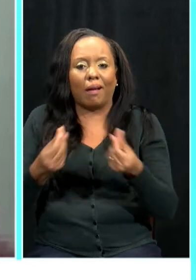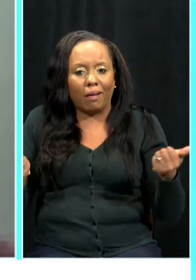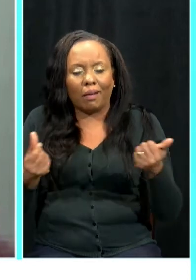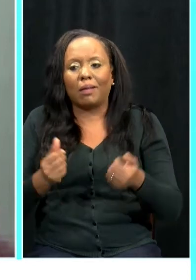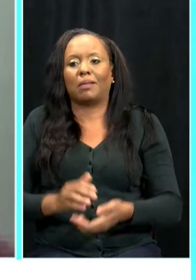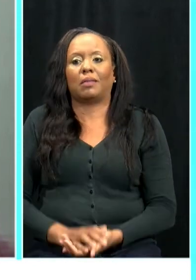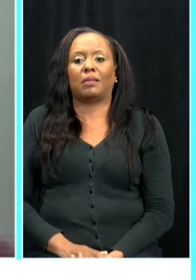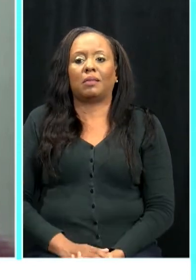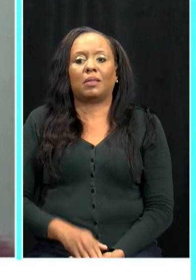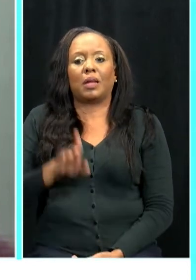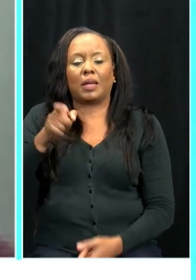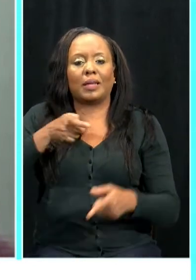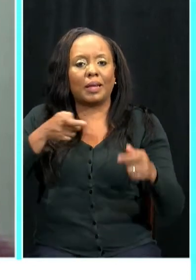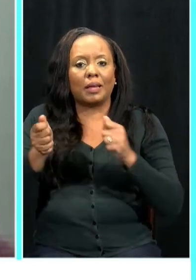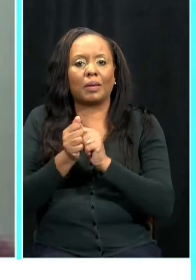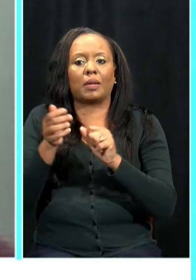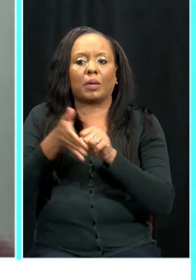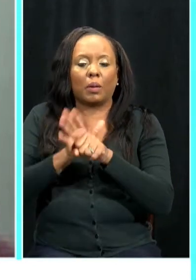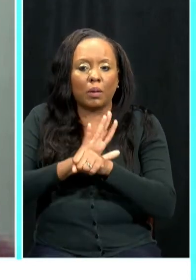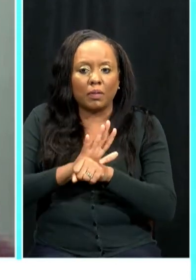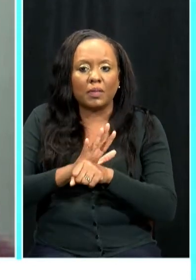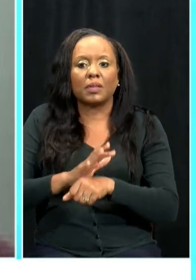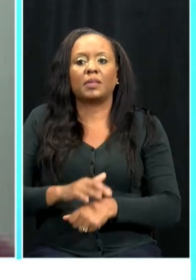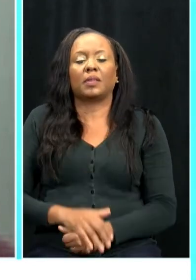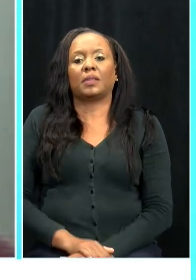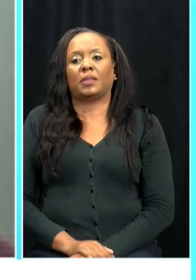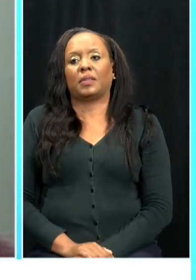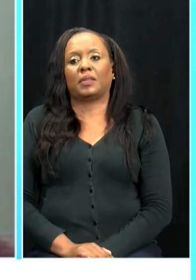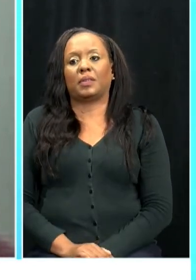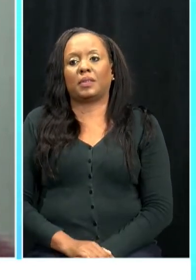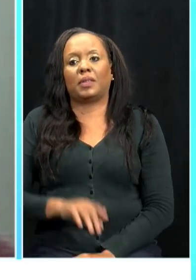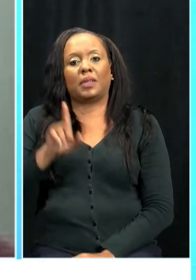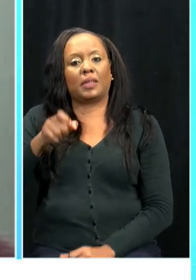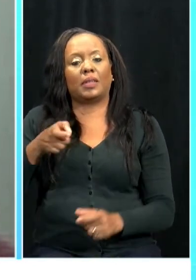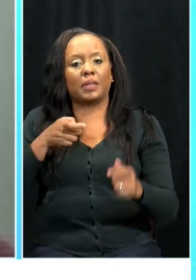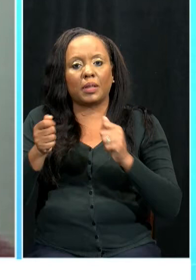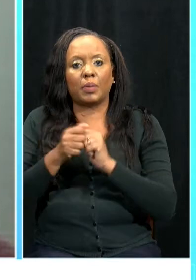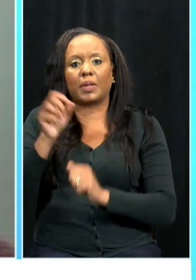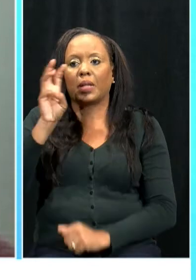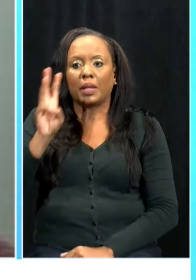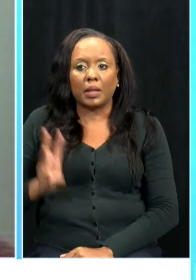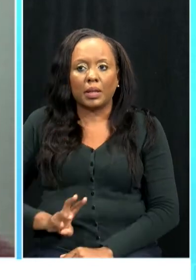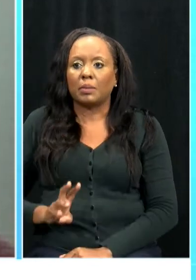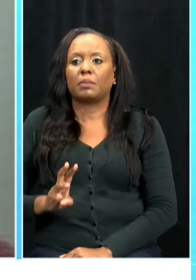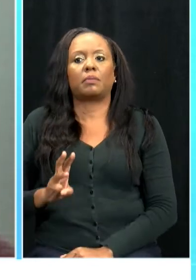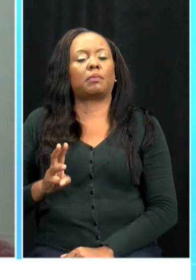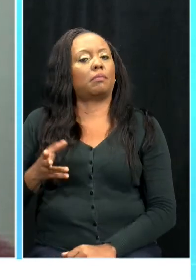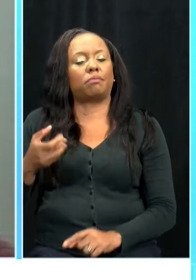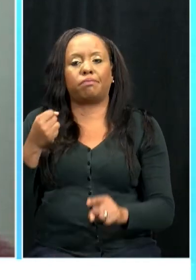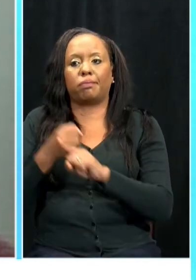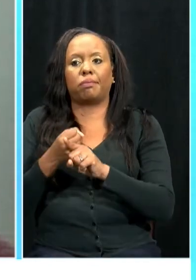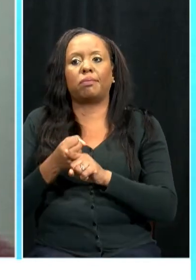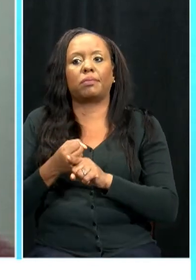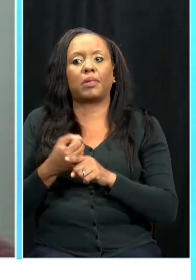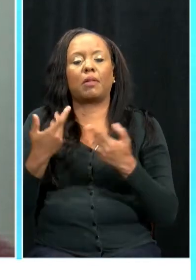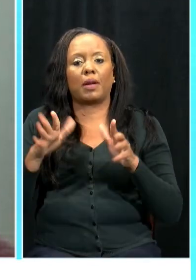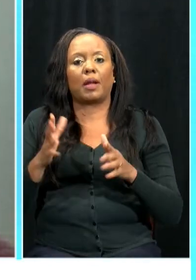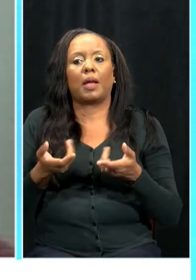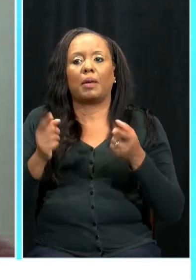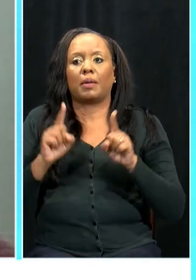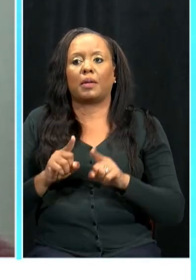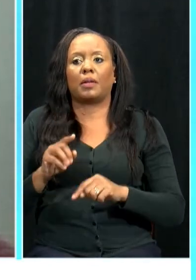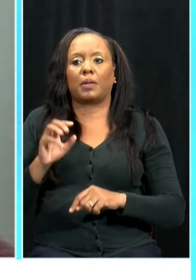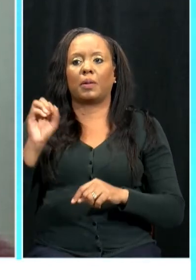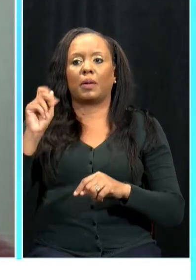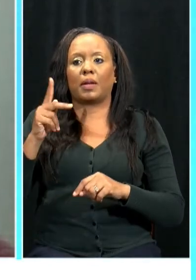with the COVID-19 pandemic, and we have to deal with the climate crisis that has already started to visit us. And the Okay, Prime thank you, Minister has said,